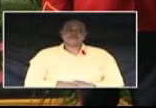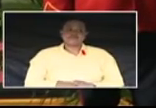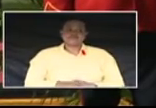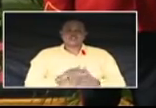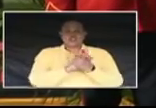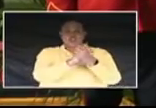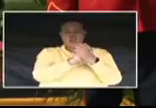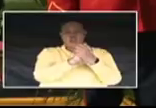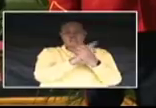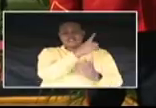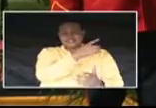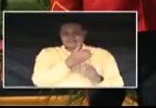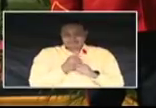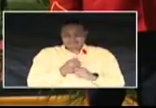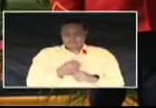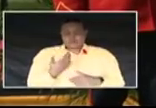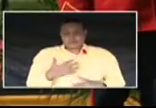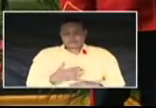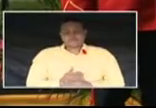Congratulations to her.